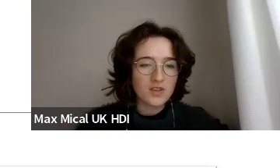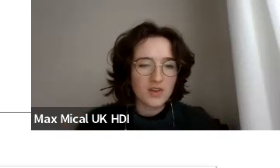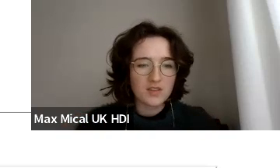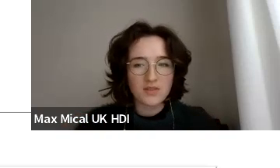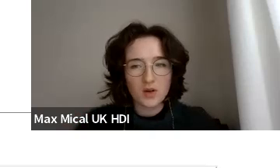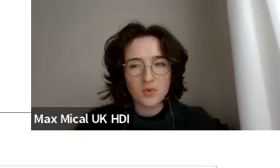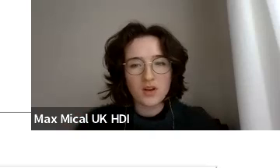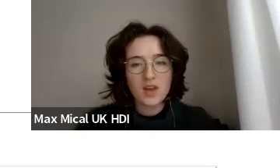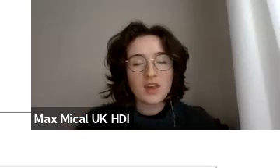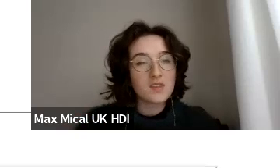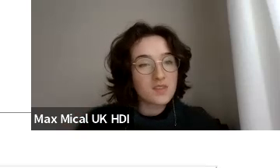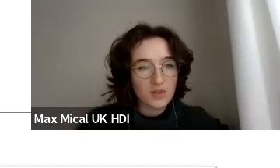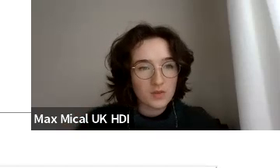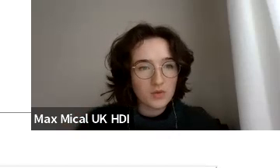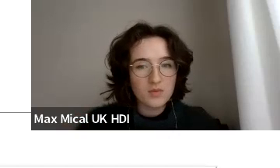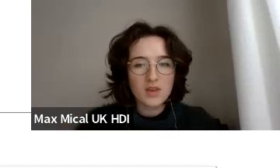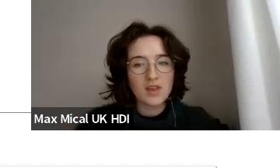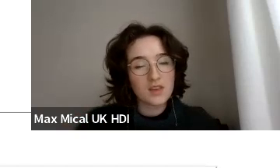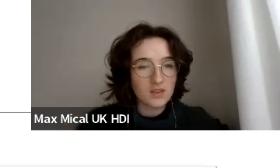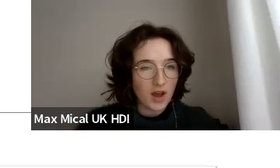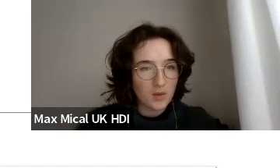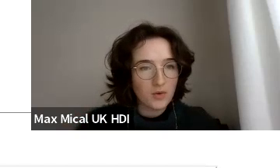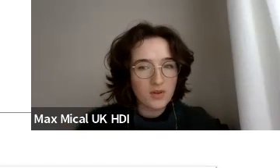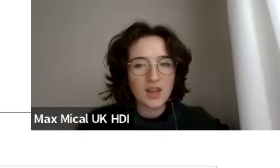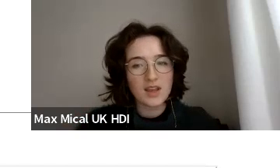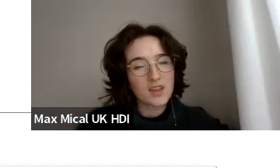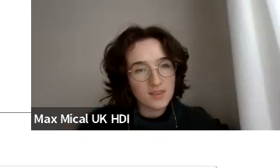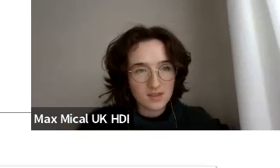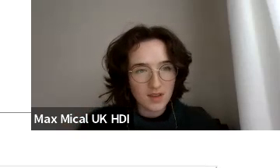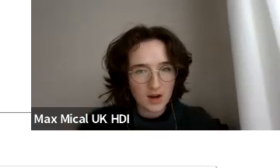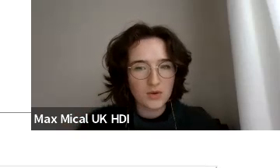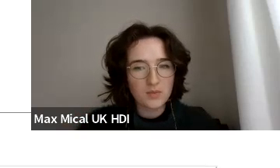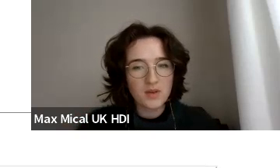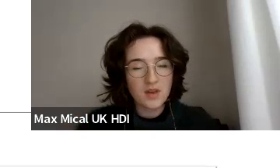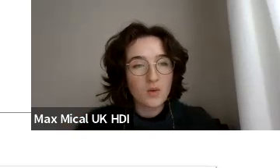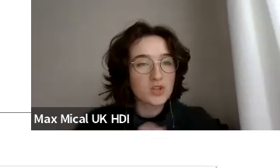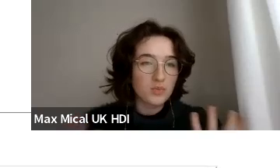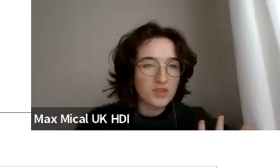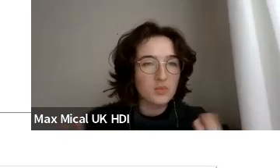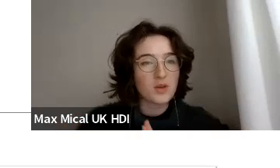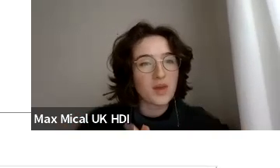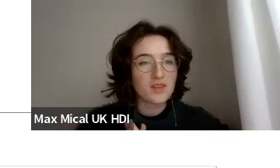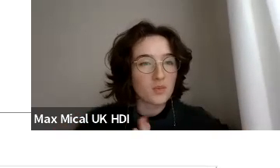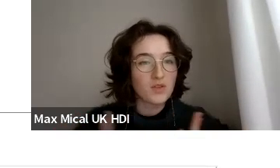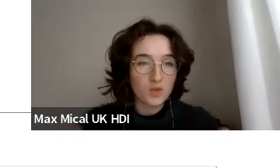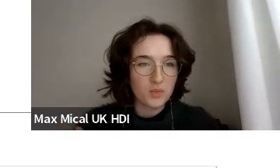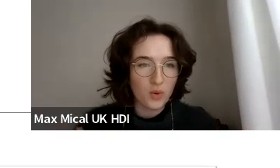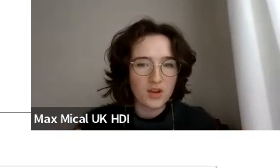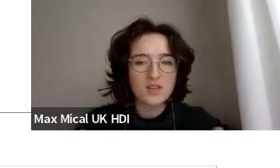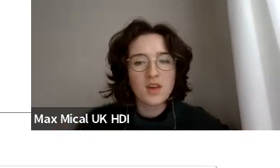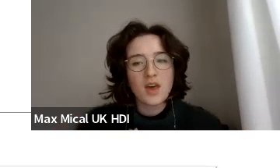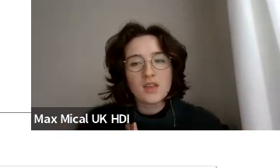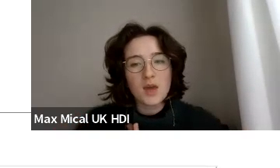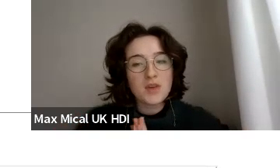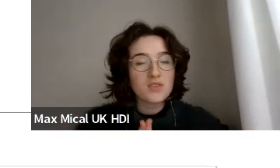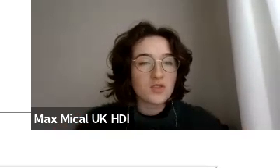asking yourself as a developer, is this feasible? Is this viable? And is this desirable? Which sounds pretty basic, but super